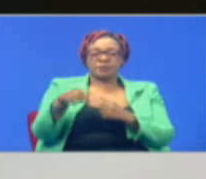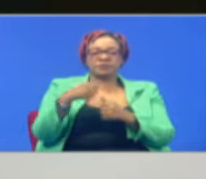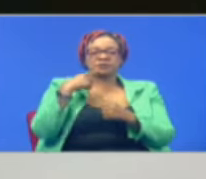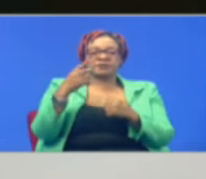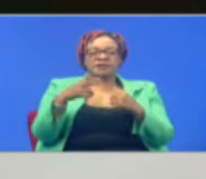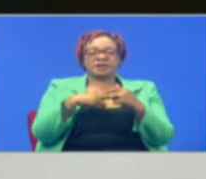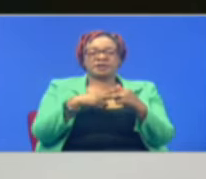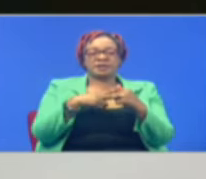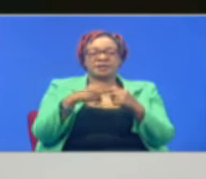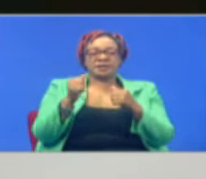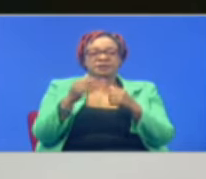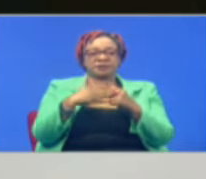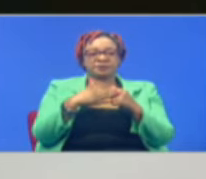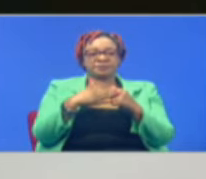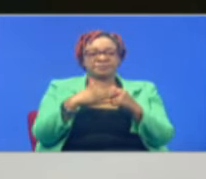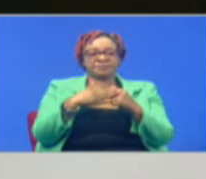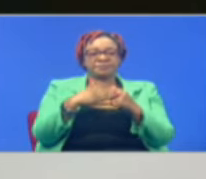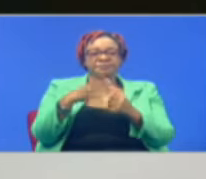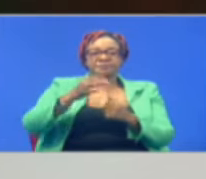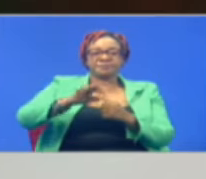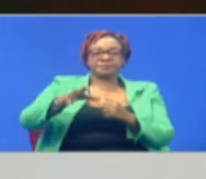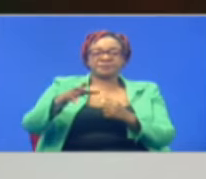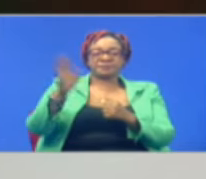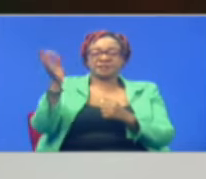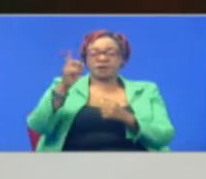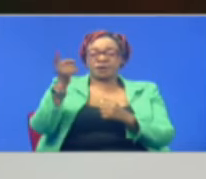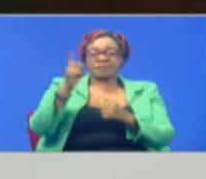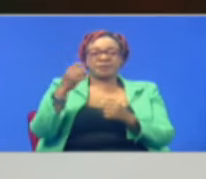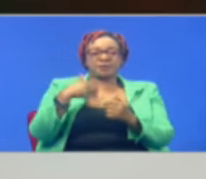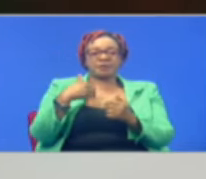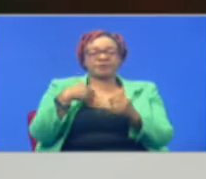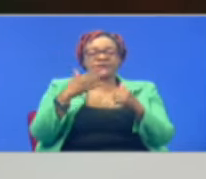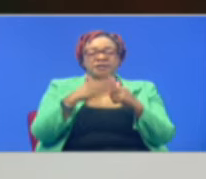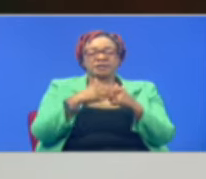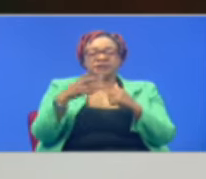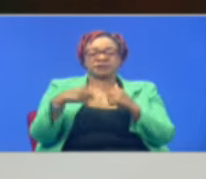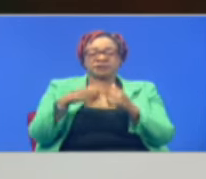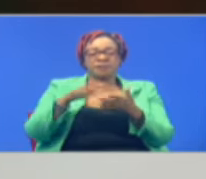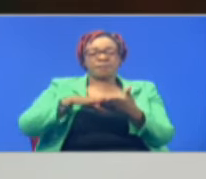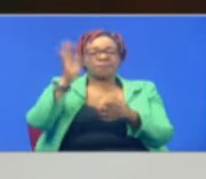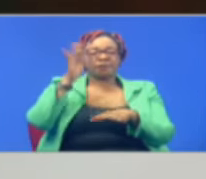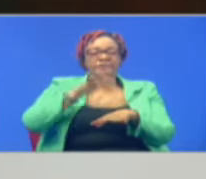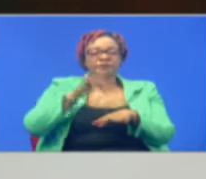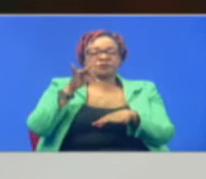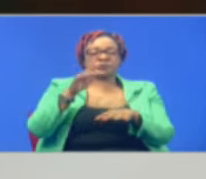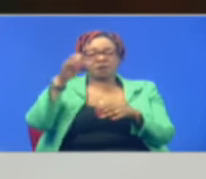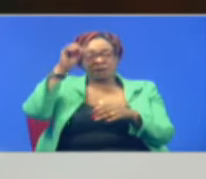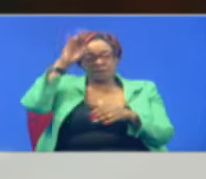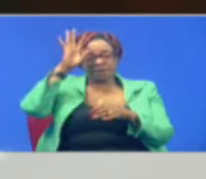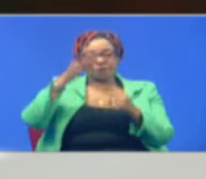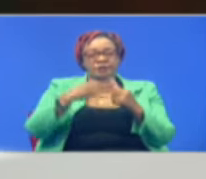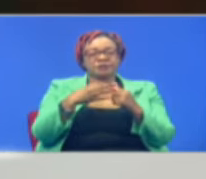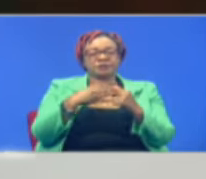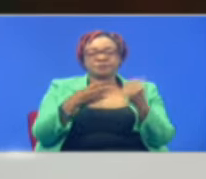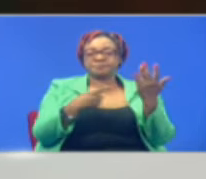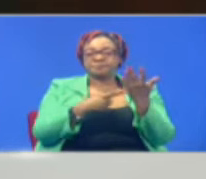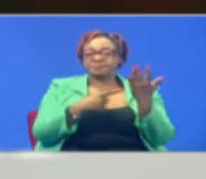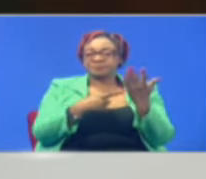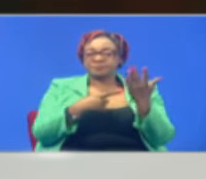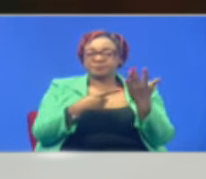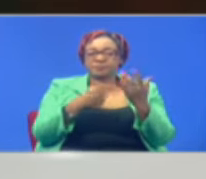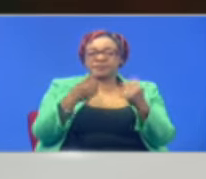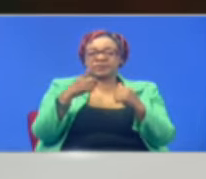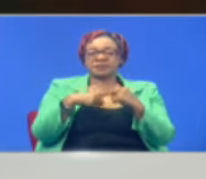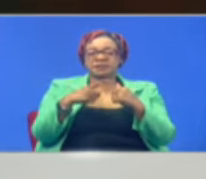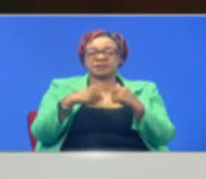84,790. In the counties, Nairobi has recorded 96 more infections, Kiambu 8, Taita Taveta 6, Kisumu